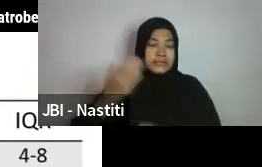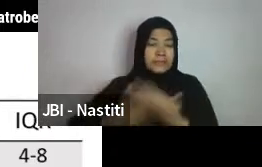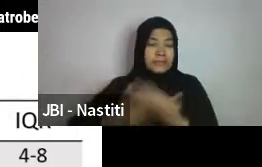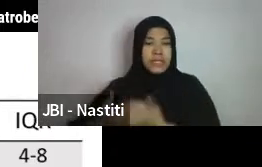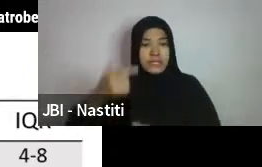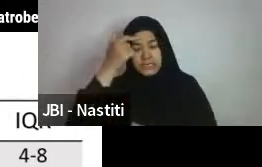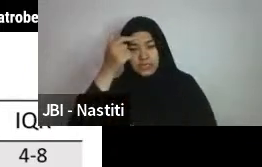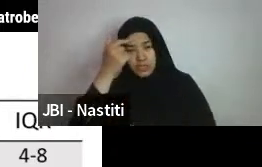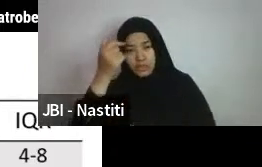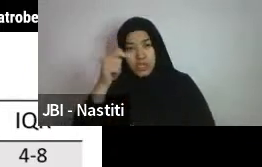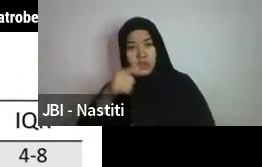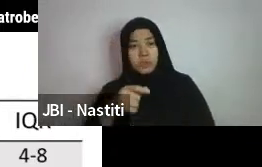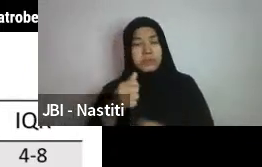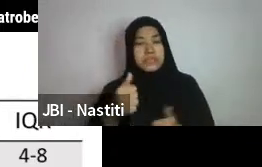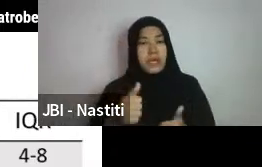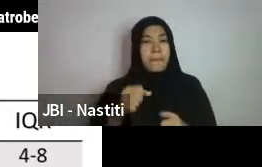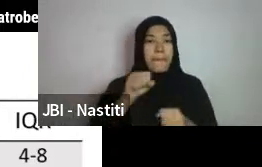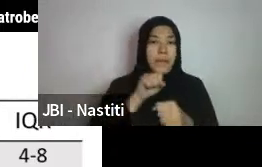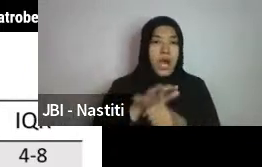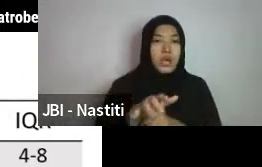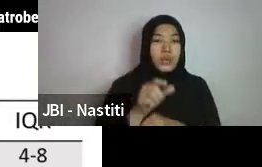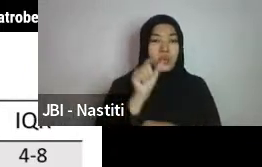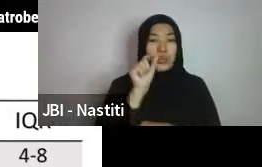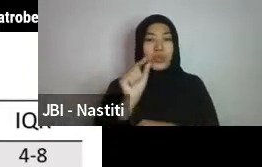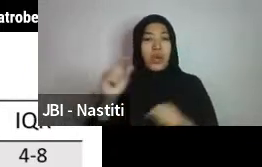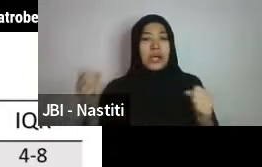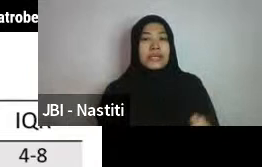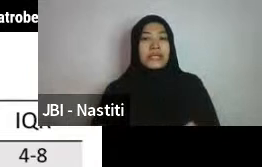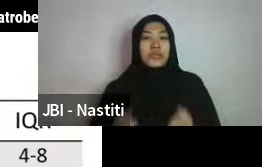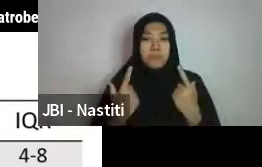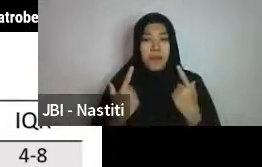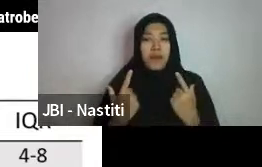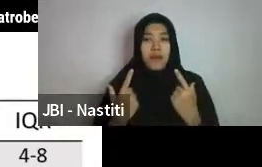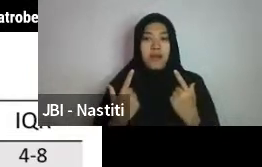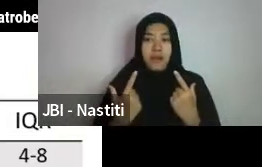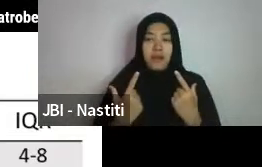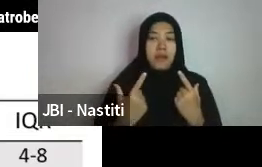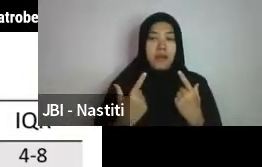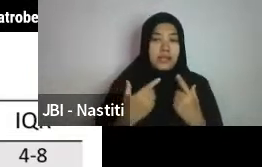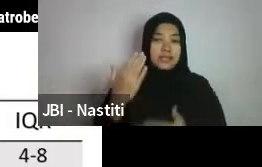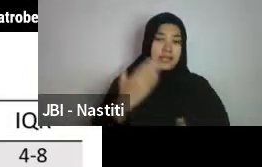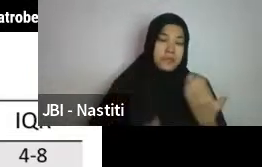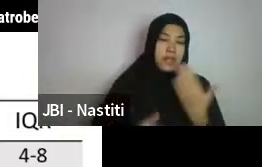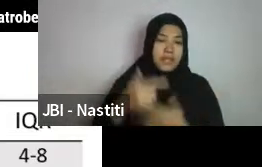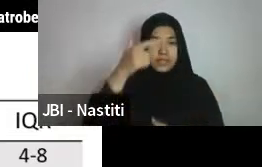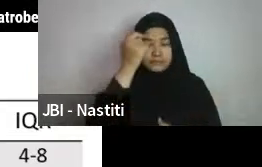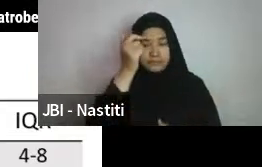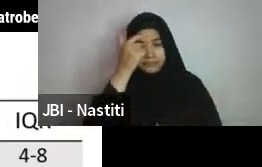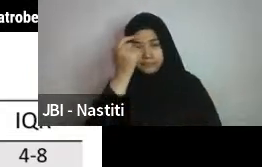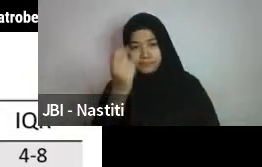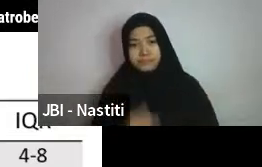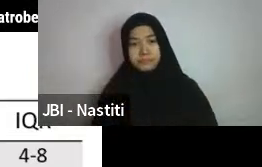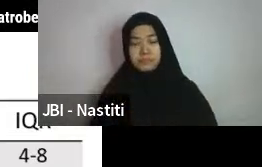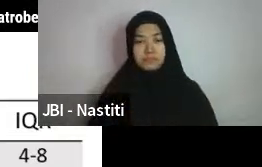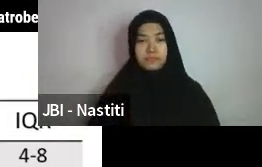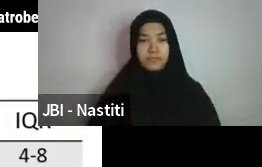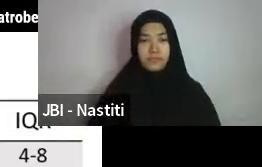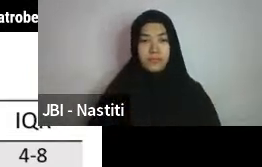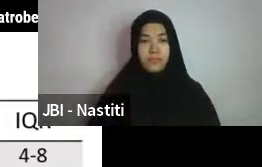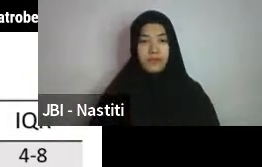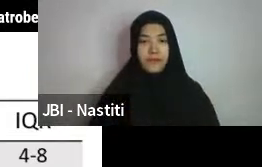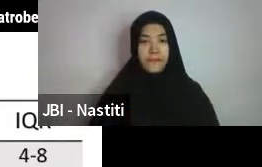scale. And what this means is that we saw some responses of agreement and some responses of disagreement. And these